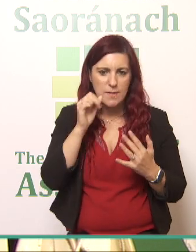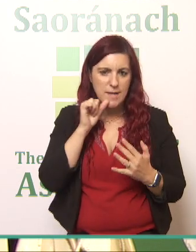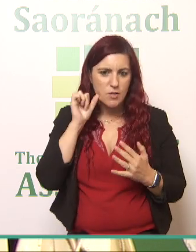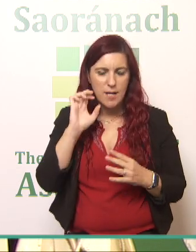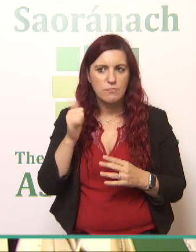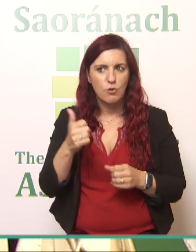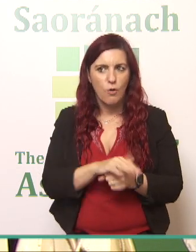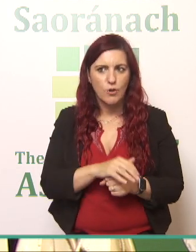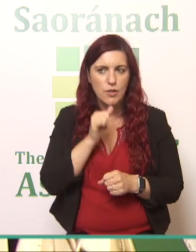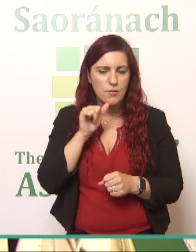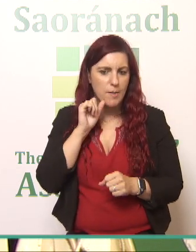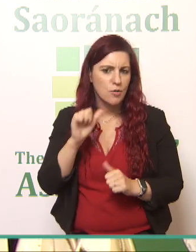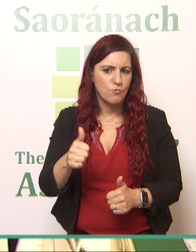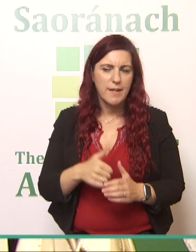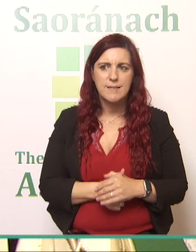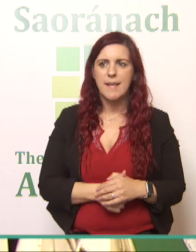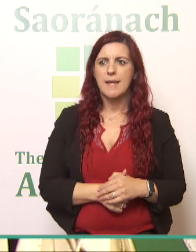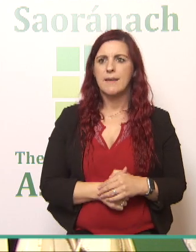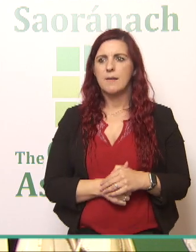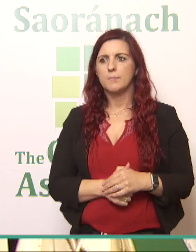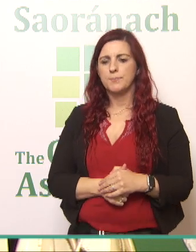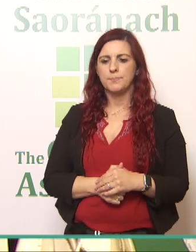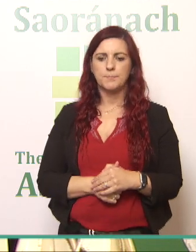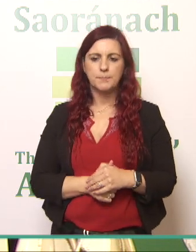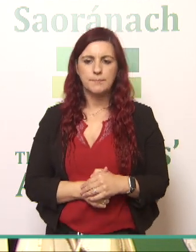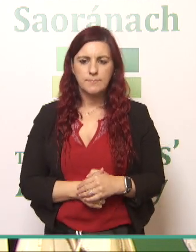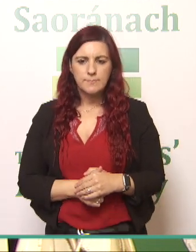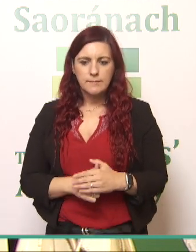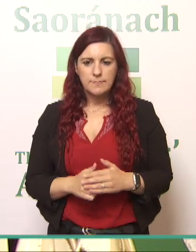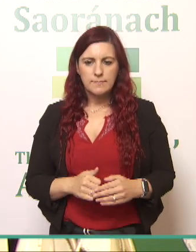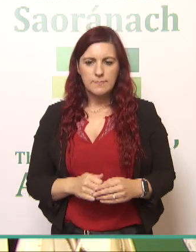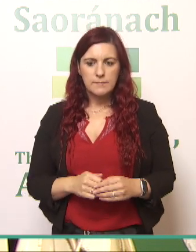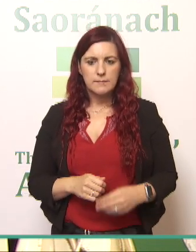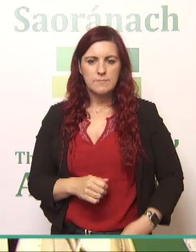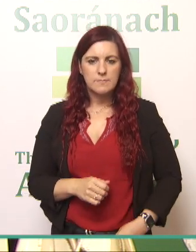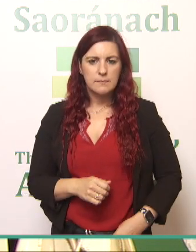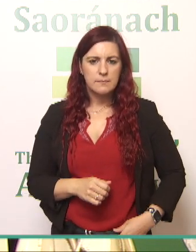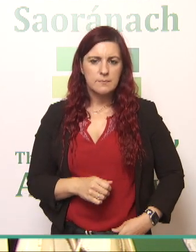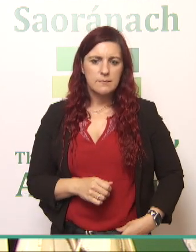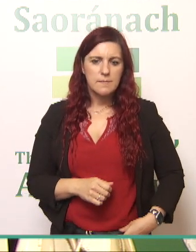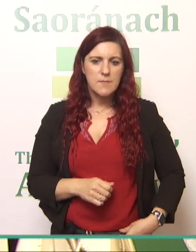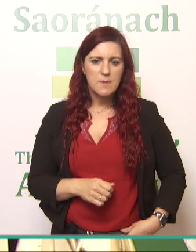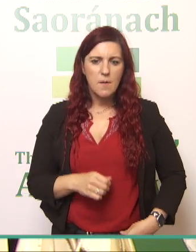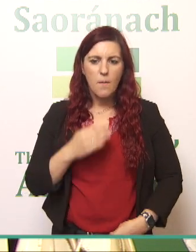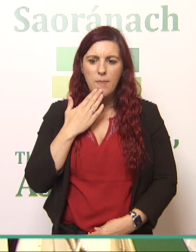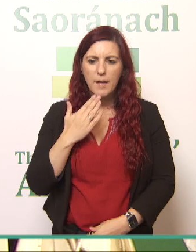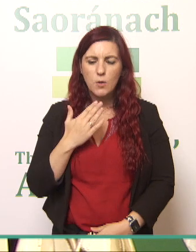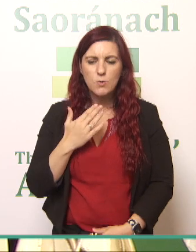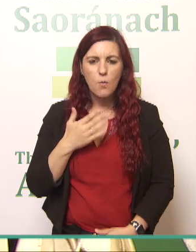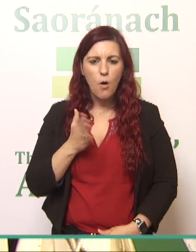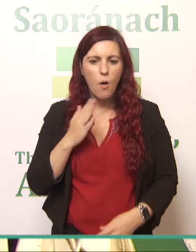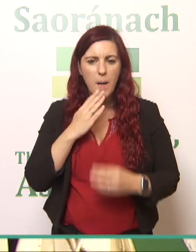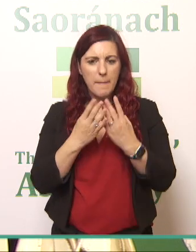it yesterday, which is great to see. Thank you to all of our panelists and speakers. We had